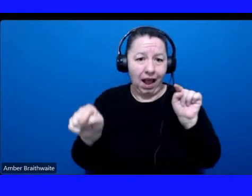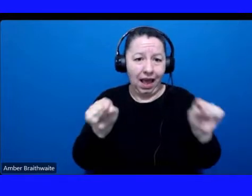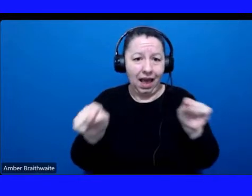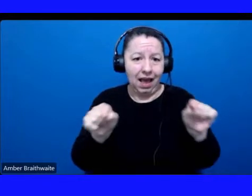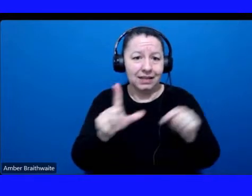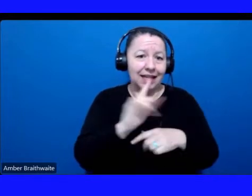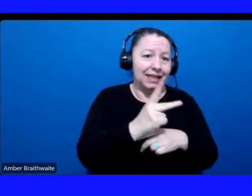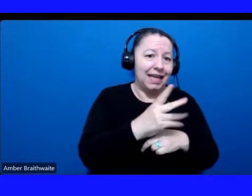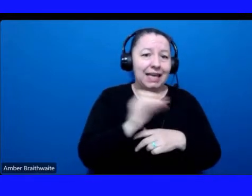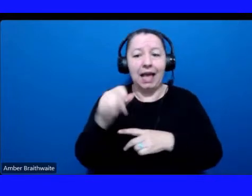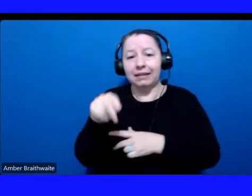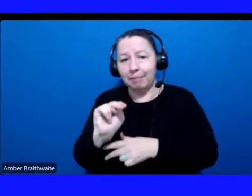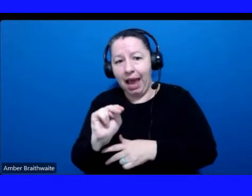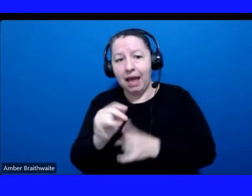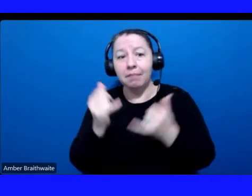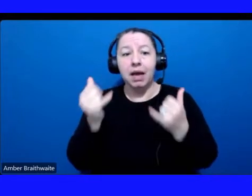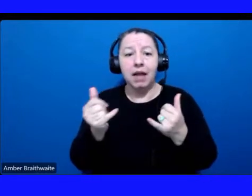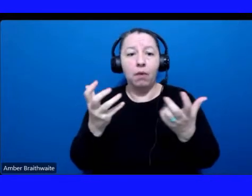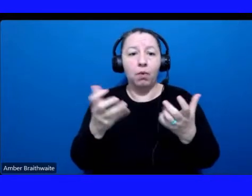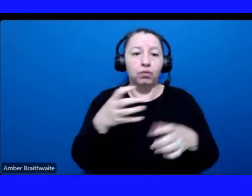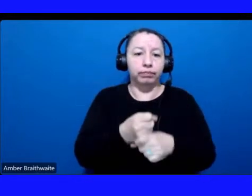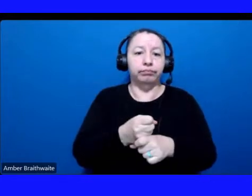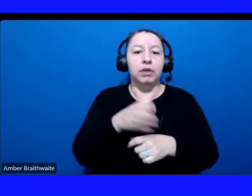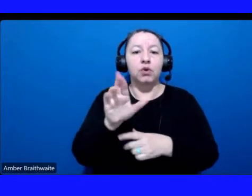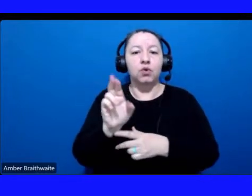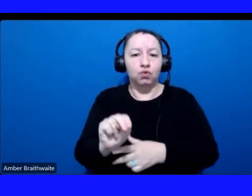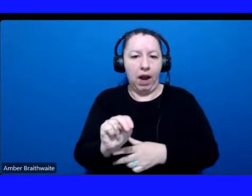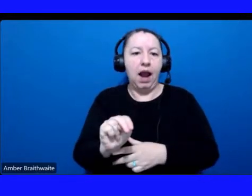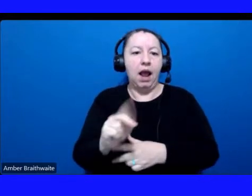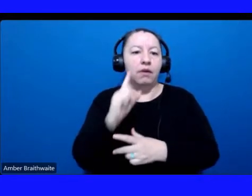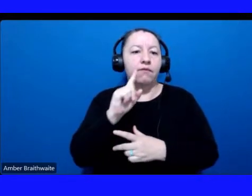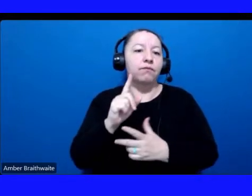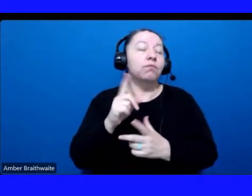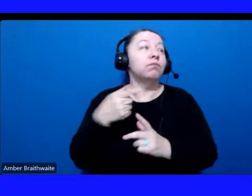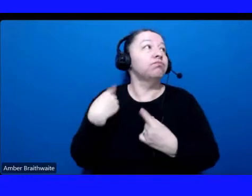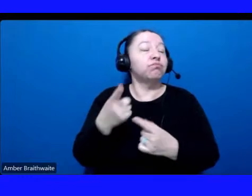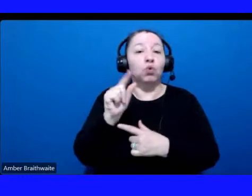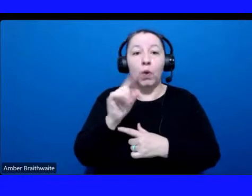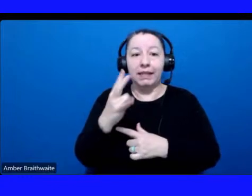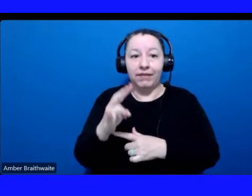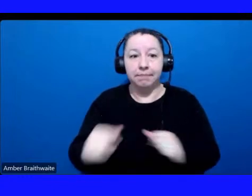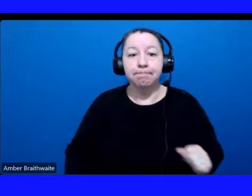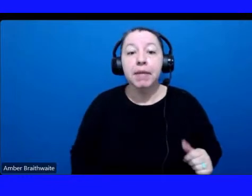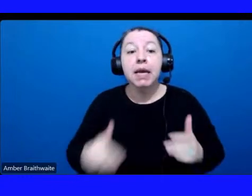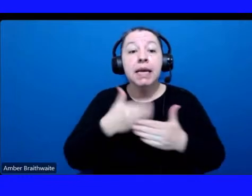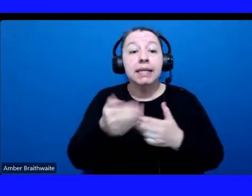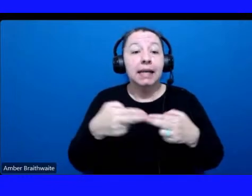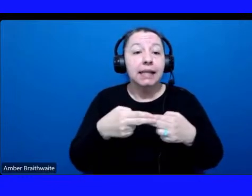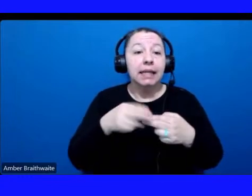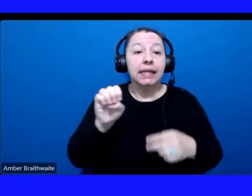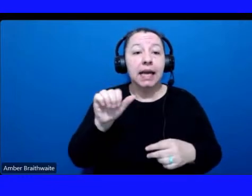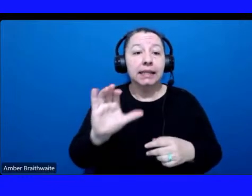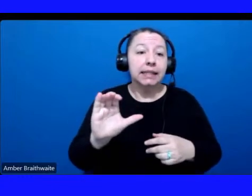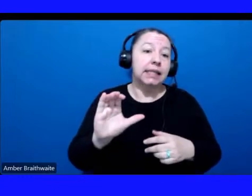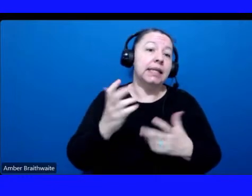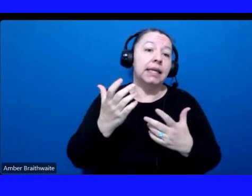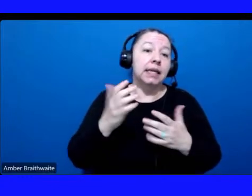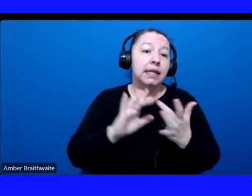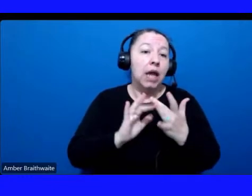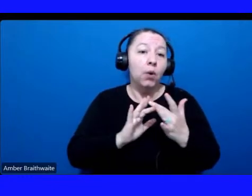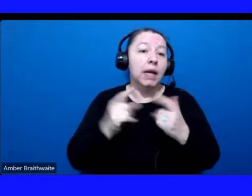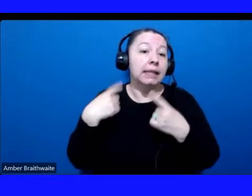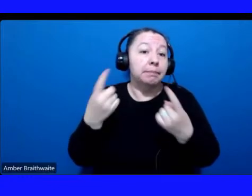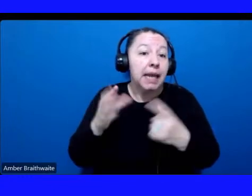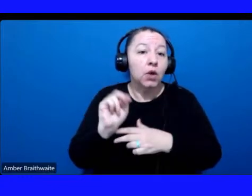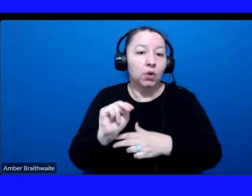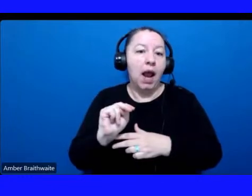contract. 96% of those who connect with Cran in the community receive at least one meaningful service as defined by CHS. So that includes